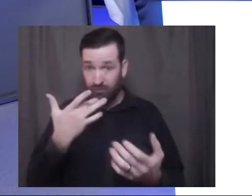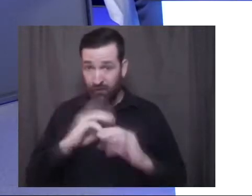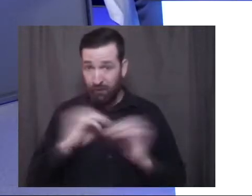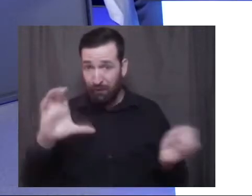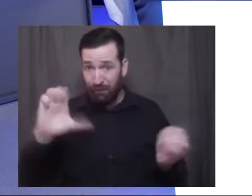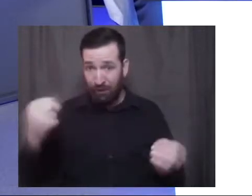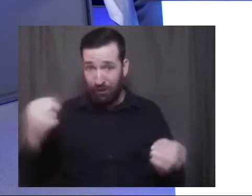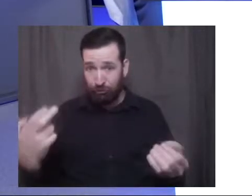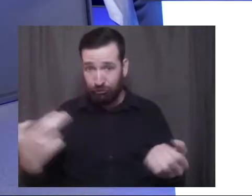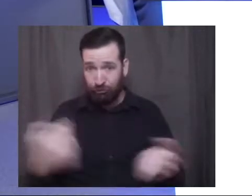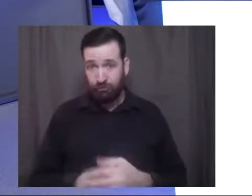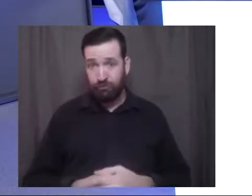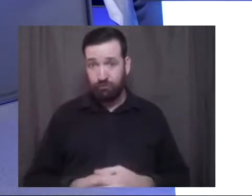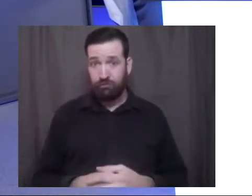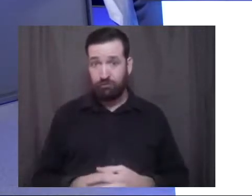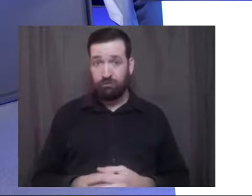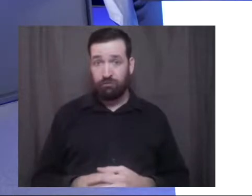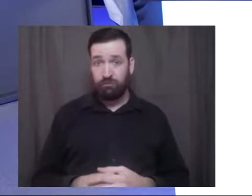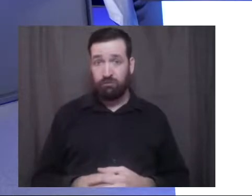things.